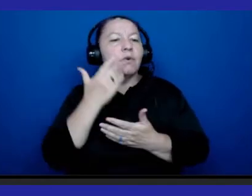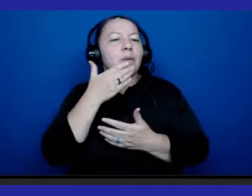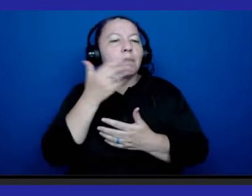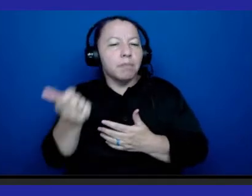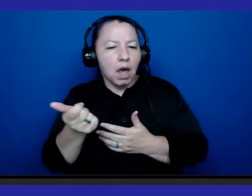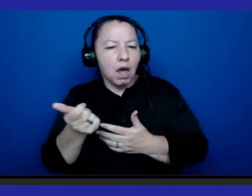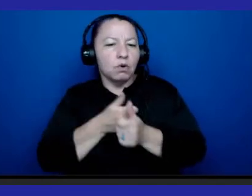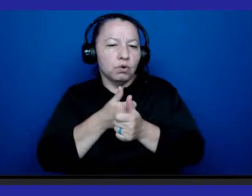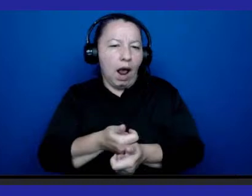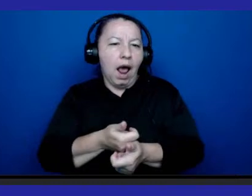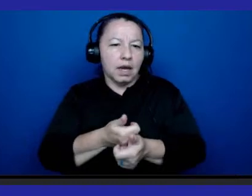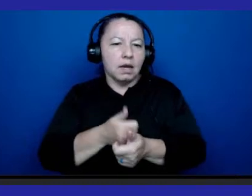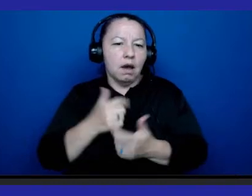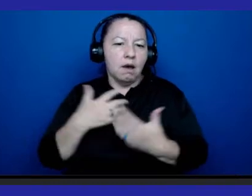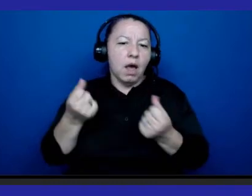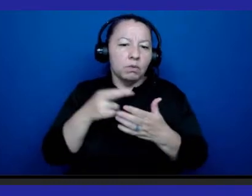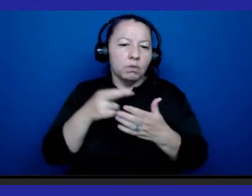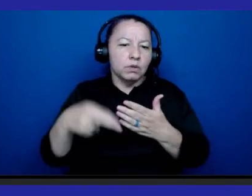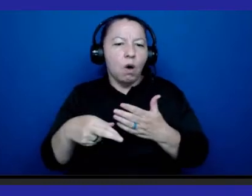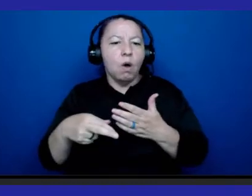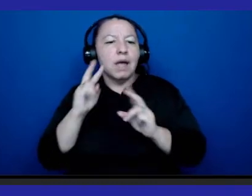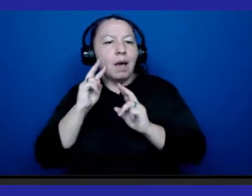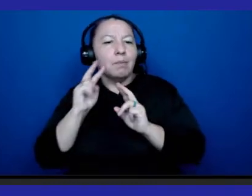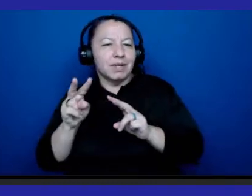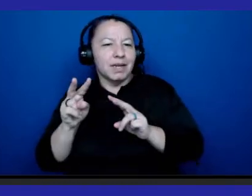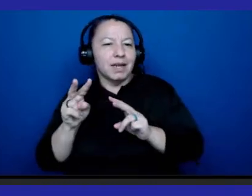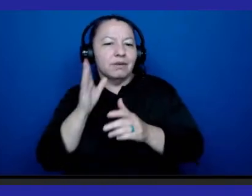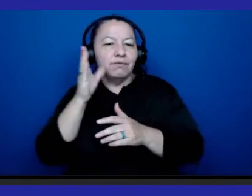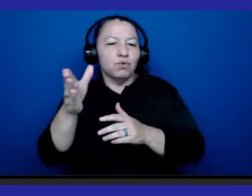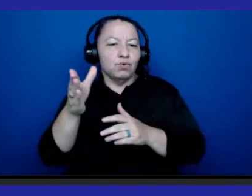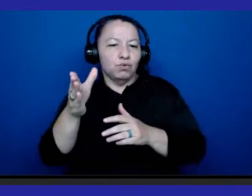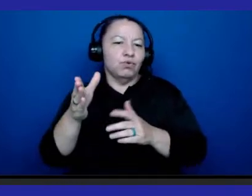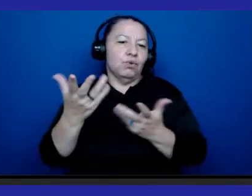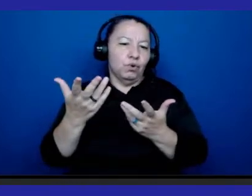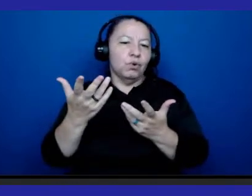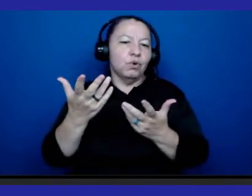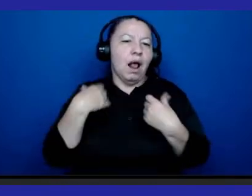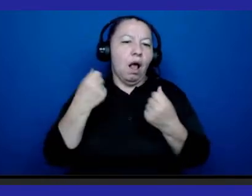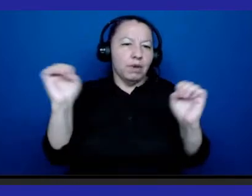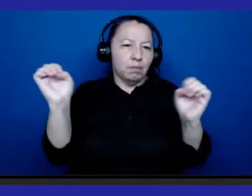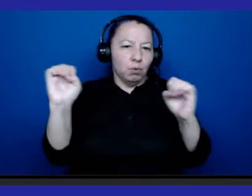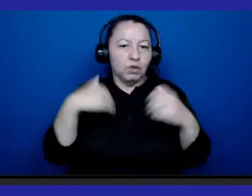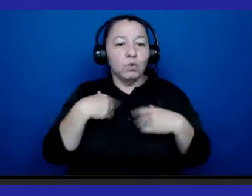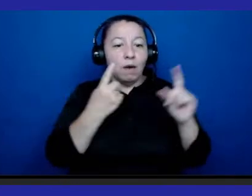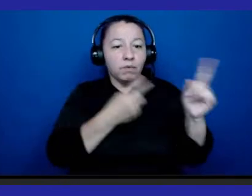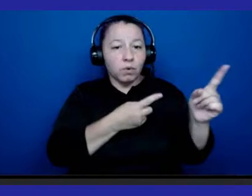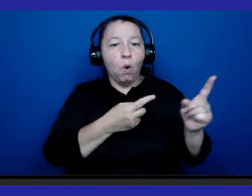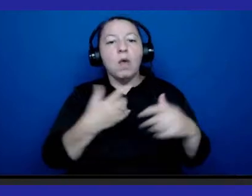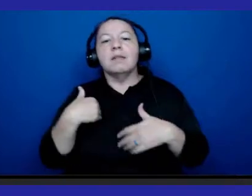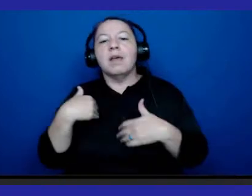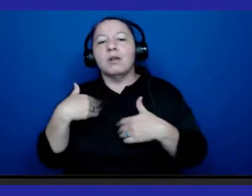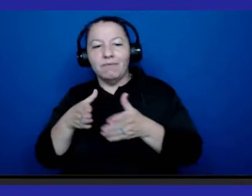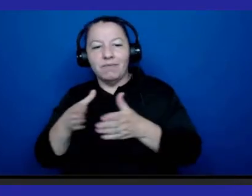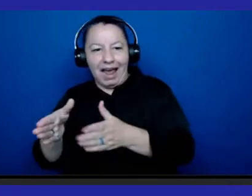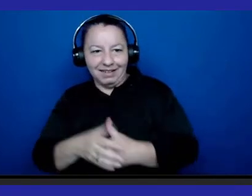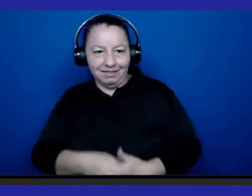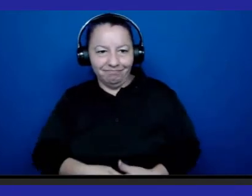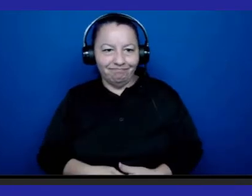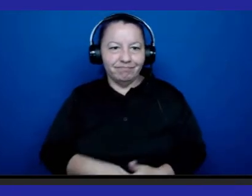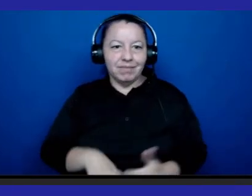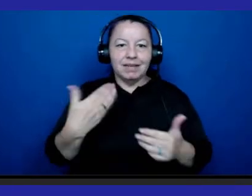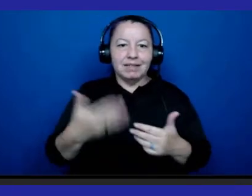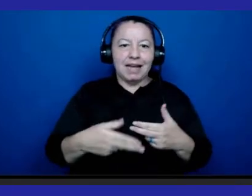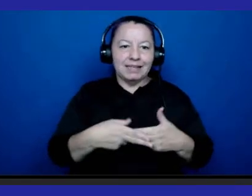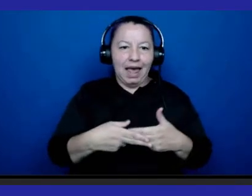health emergencies. So you have the goal, and then you have the tactics. Next slide. Then